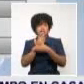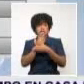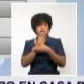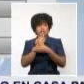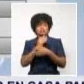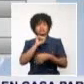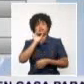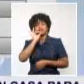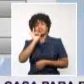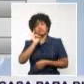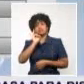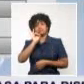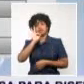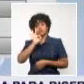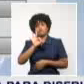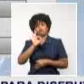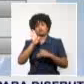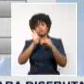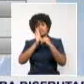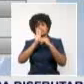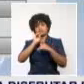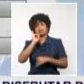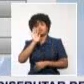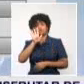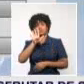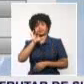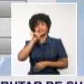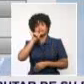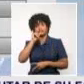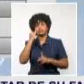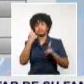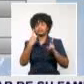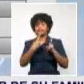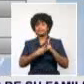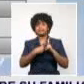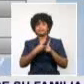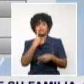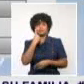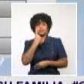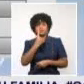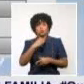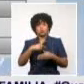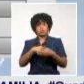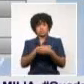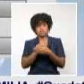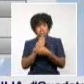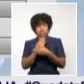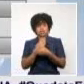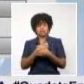78,656 cases confirmed on a single day, and the alarming figure of